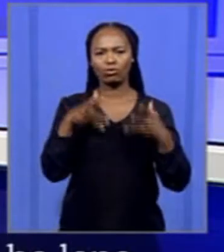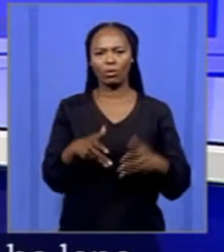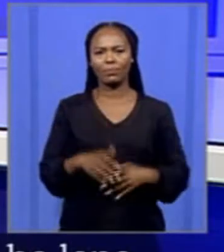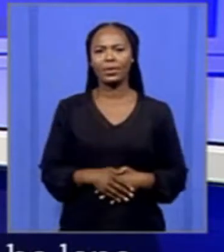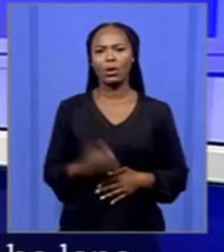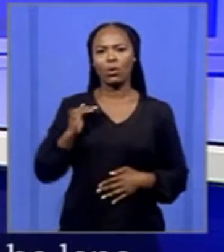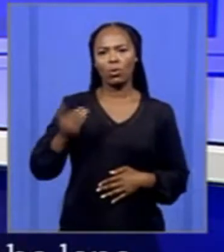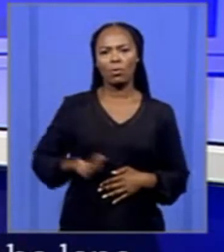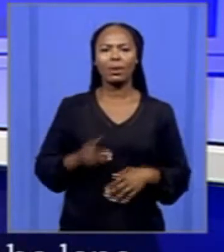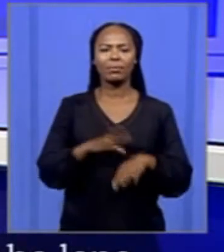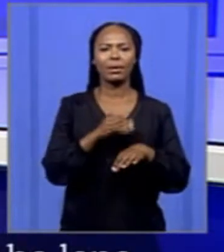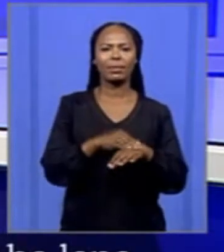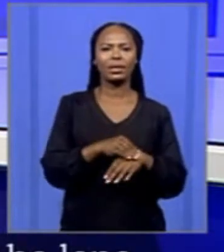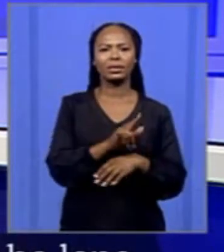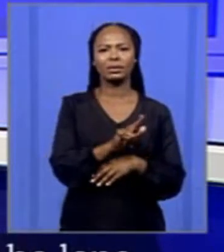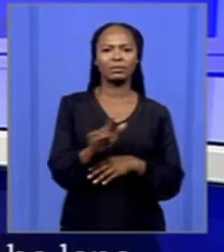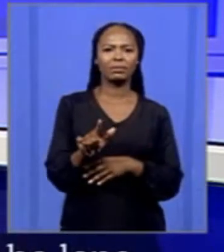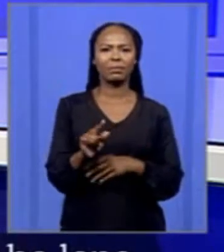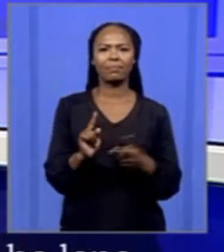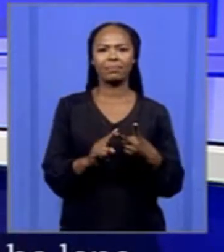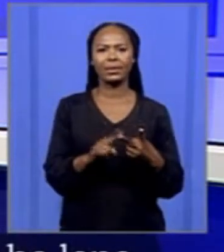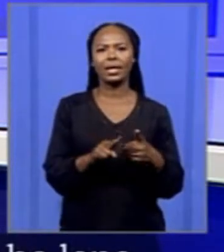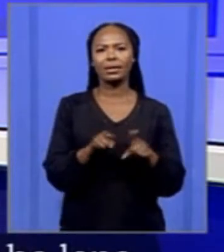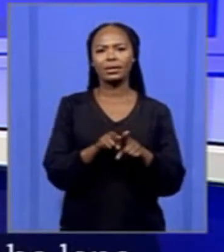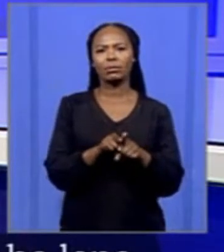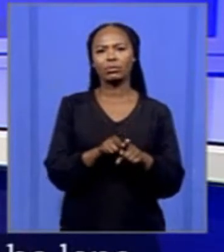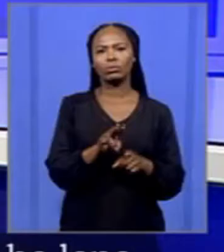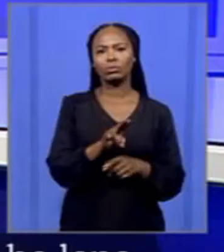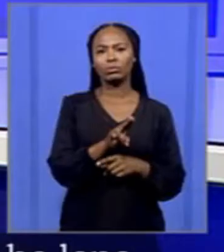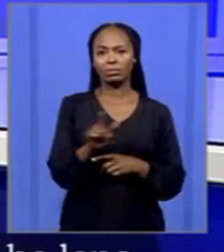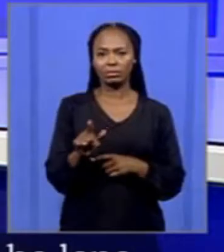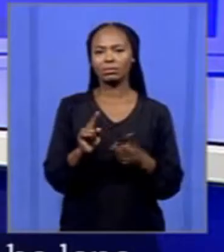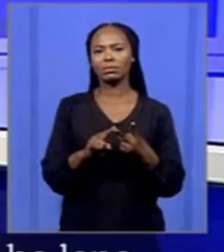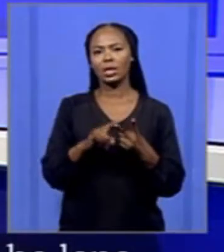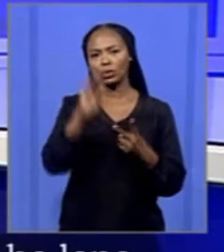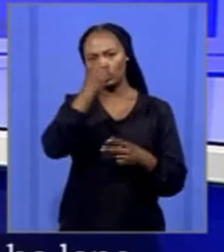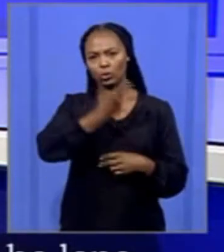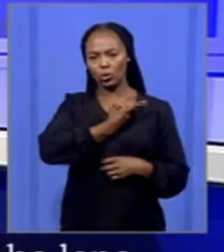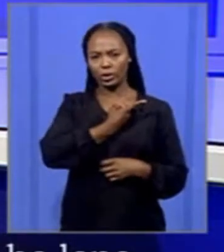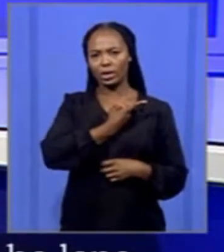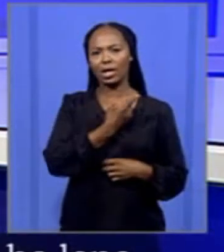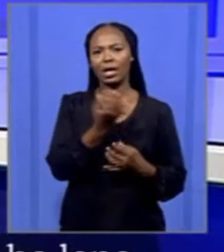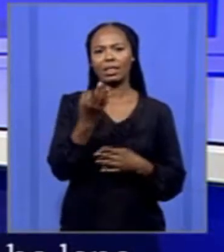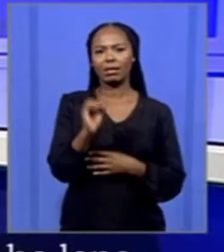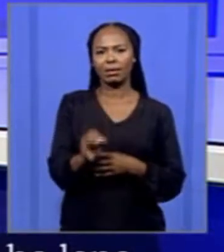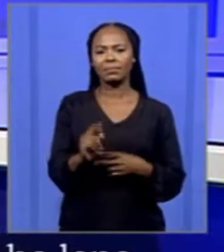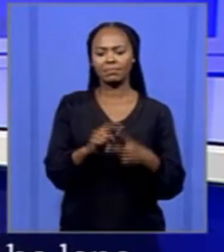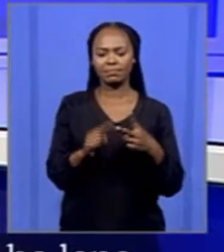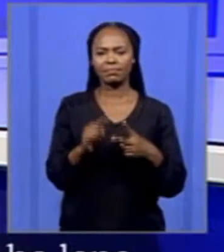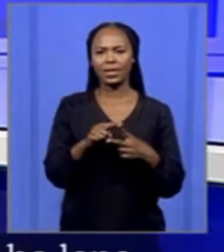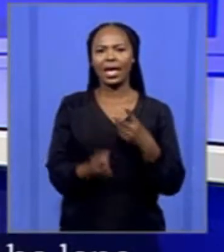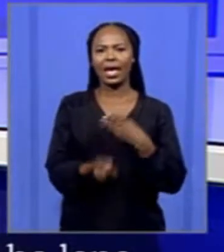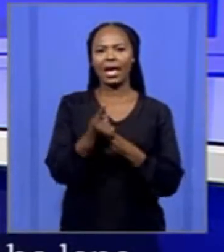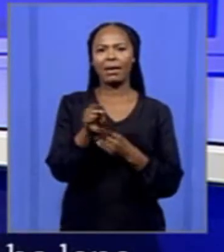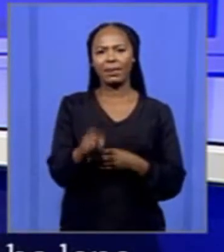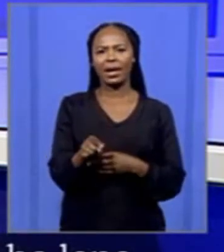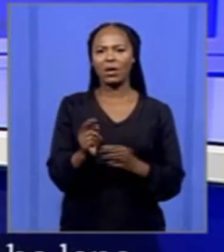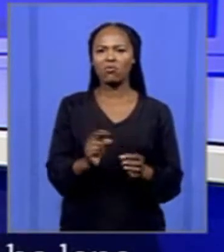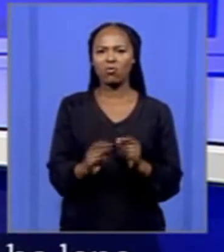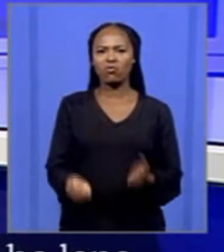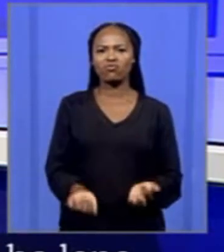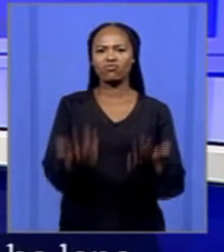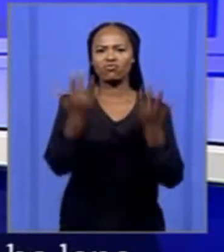wa mengwaga 17 le morwedi wa gagwe wa mengwaga 43 ba hlokofetšege mollo o fiša legae la